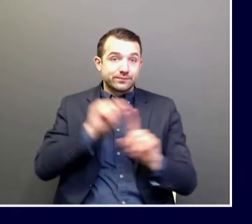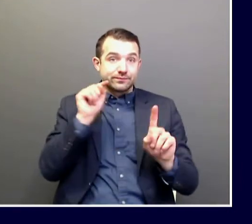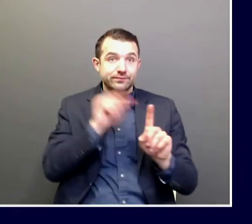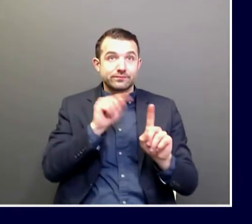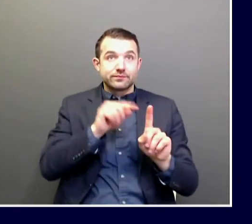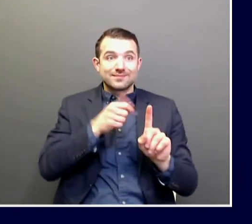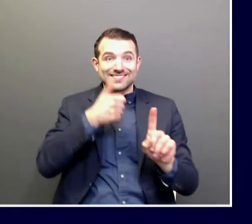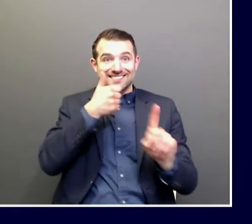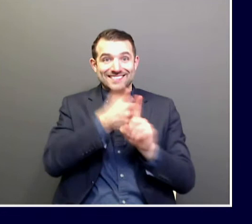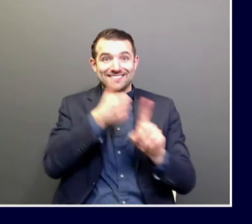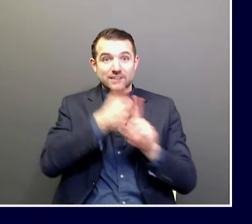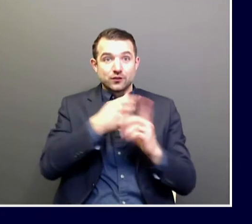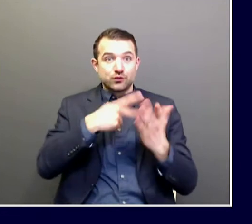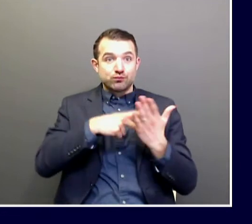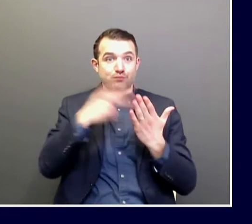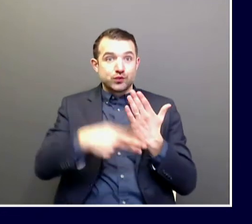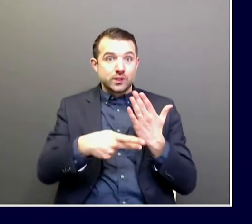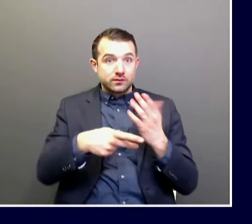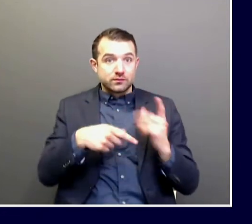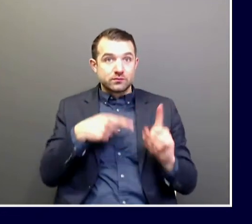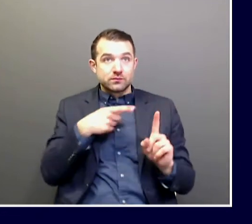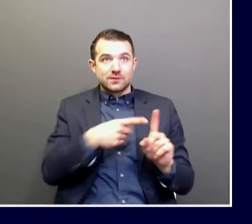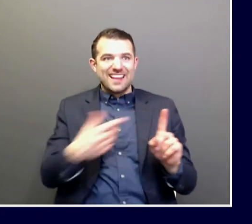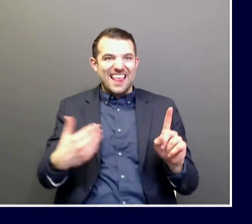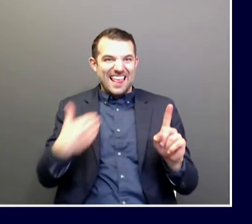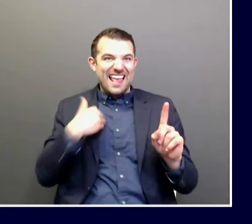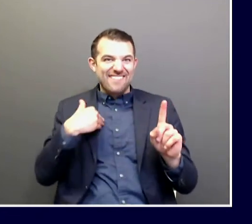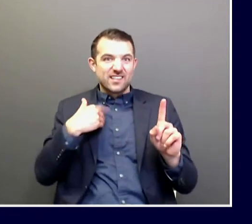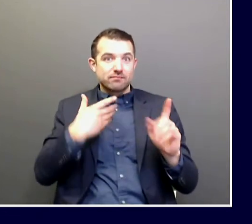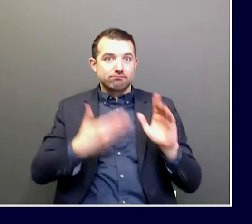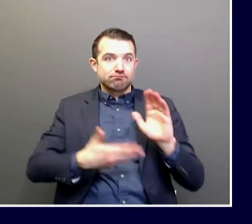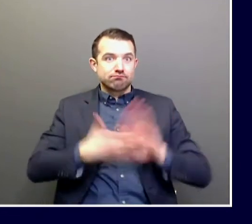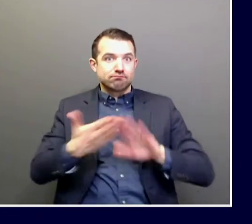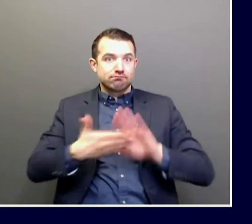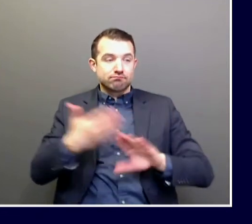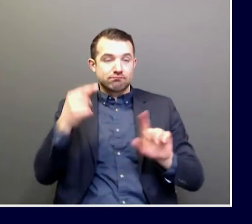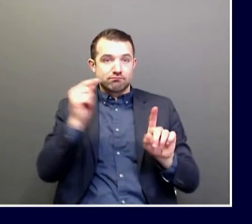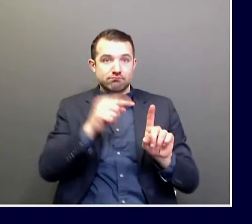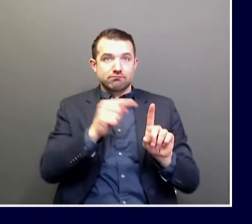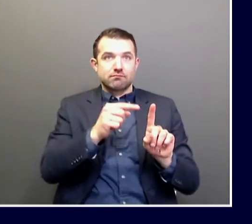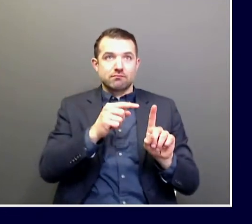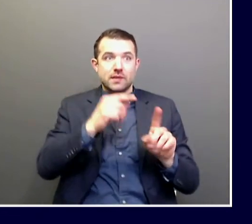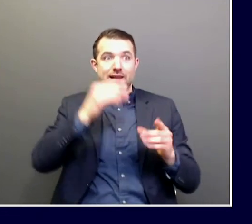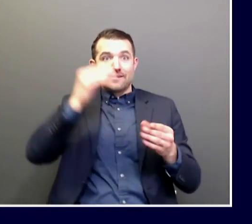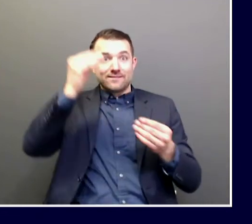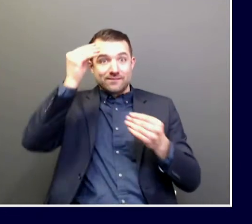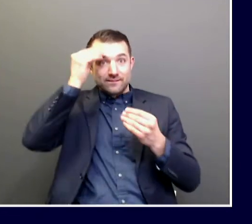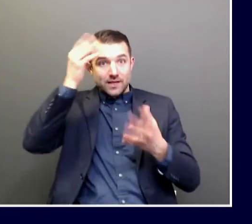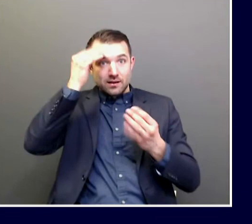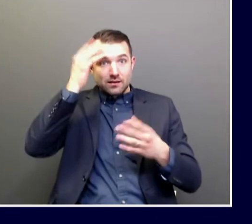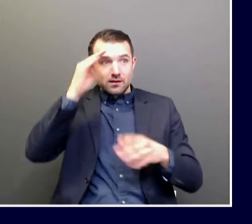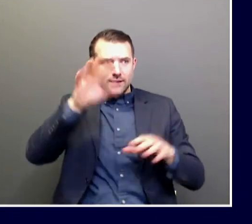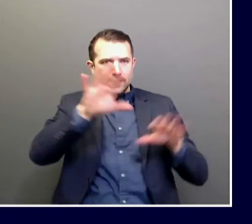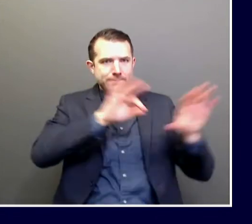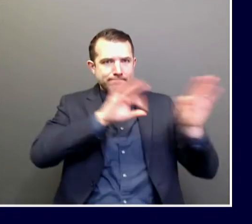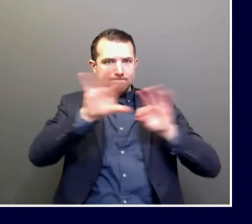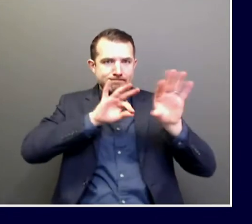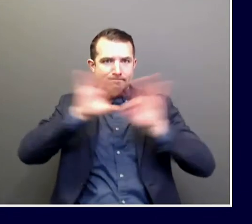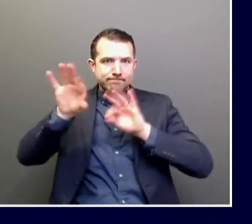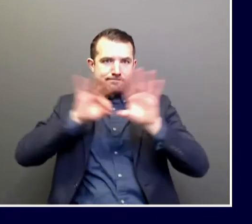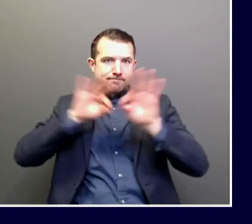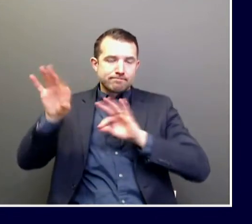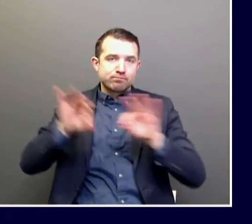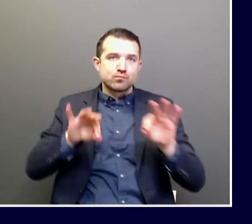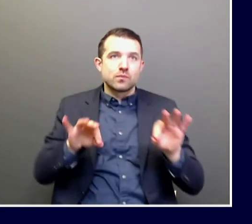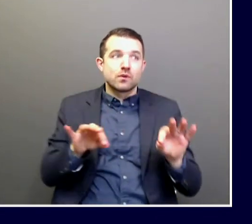disparate pieces of information and stitches them together. It takes a positive lab result and then queries other